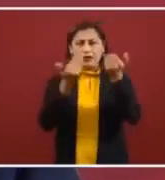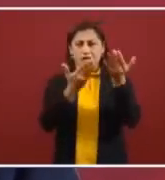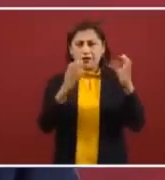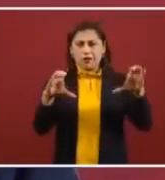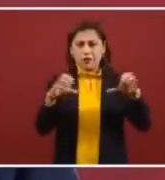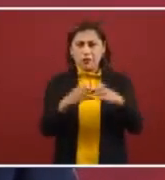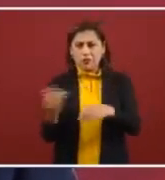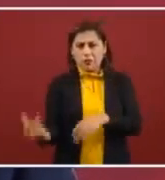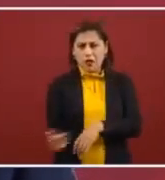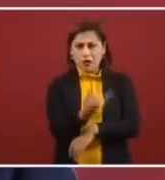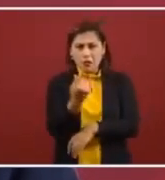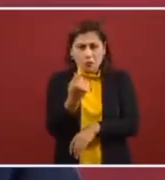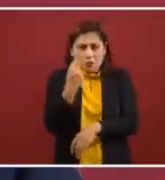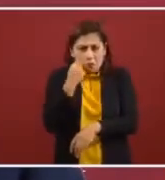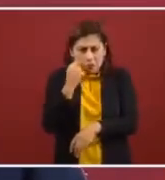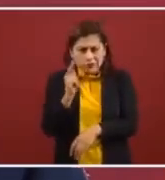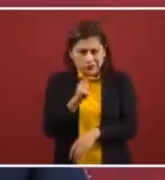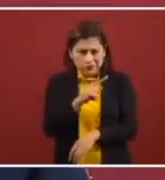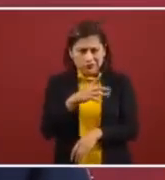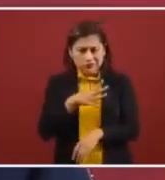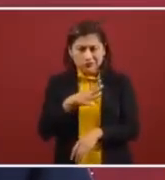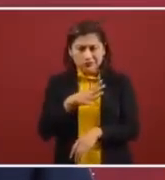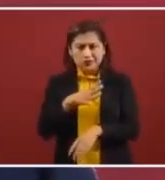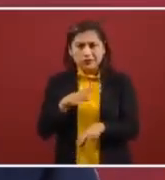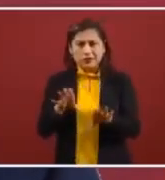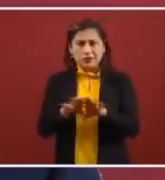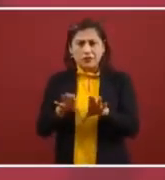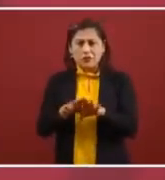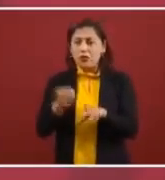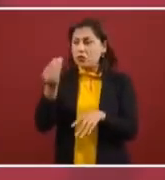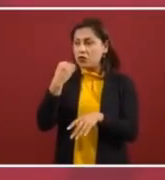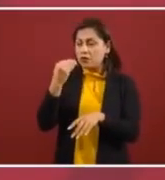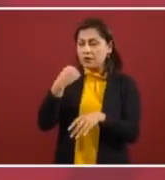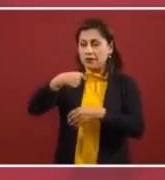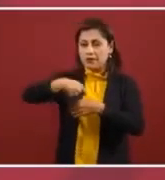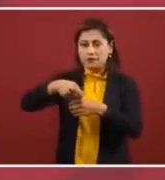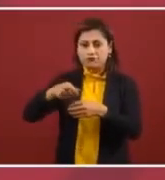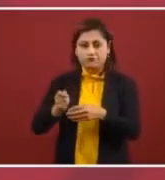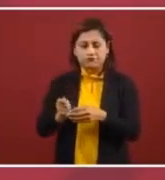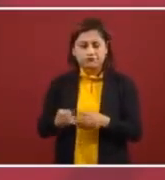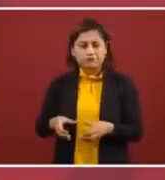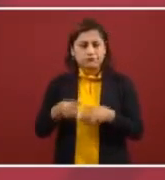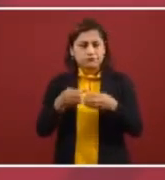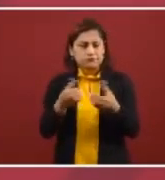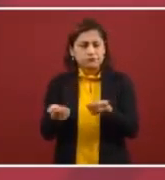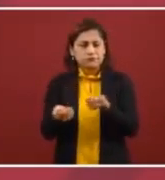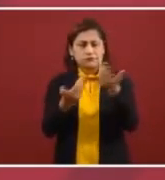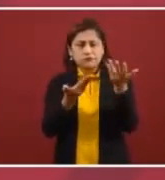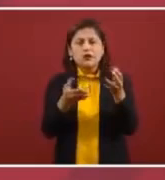the outside communities, these bottled drinks.